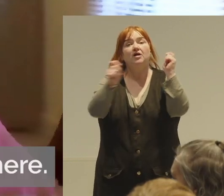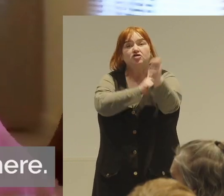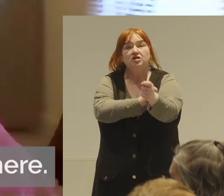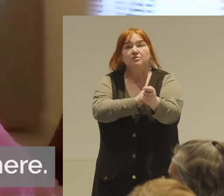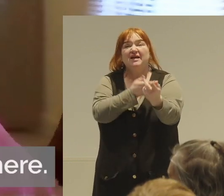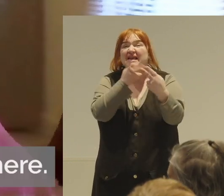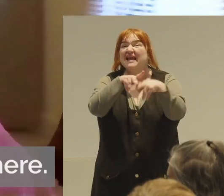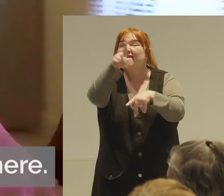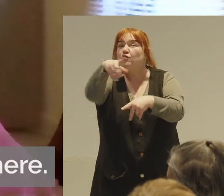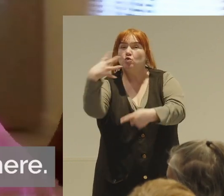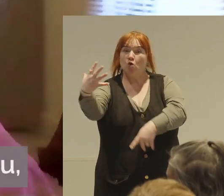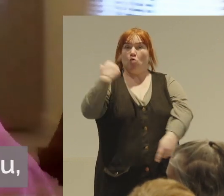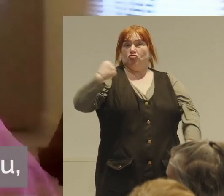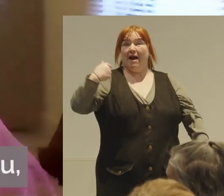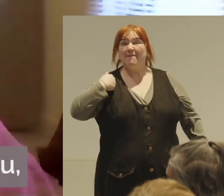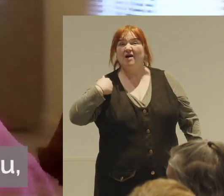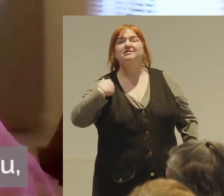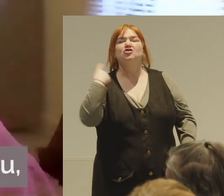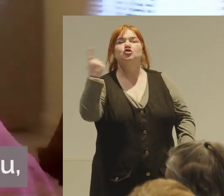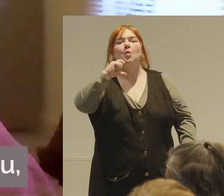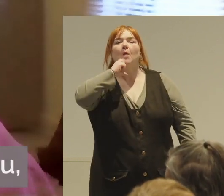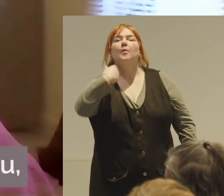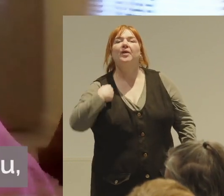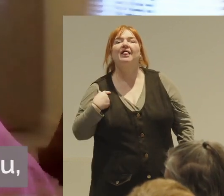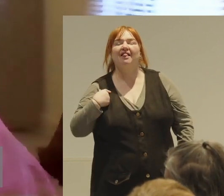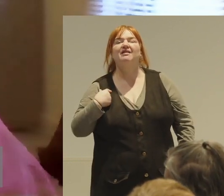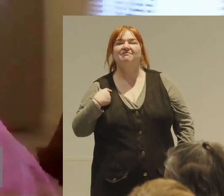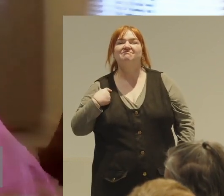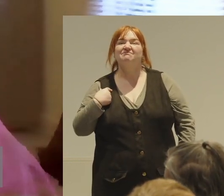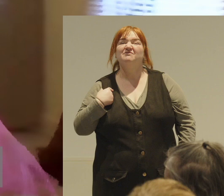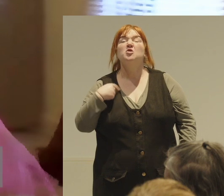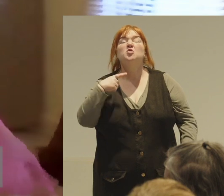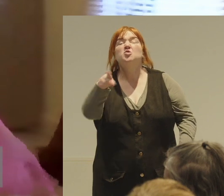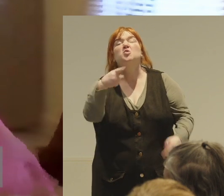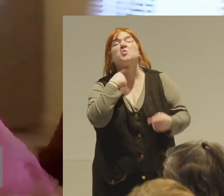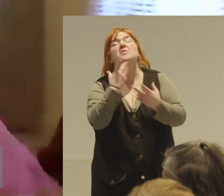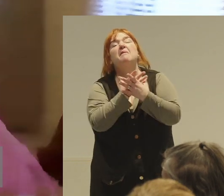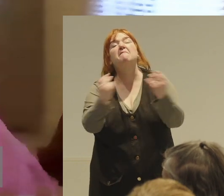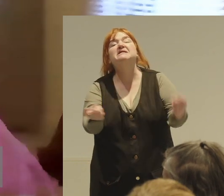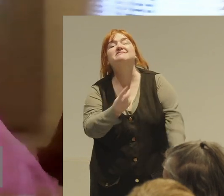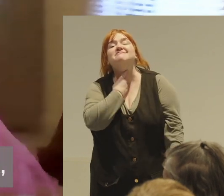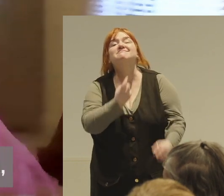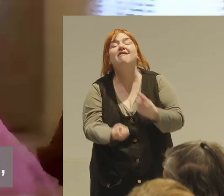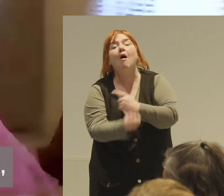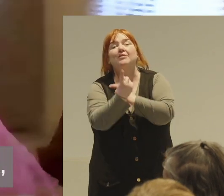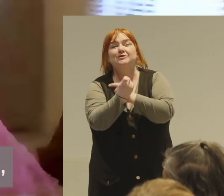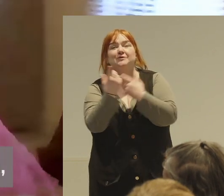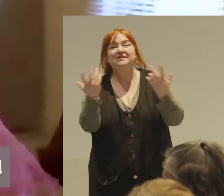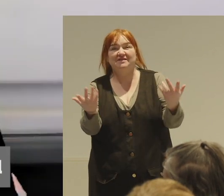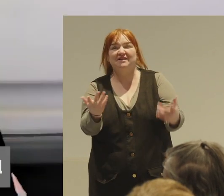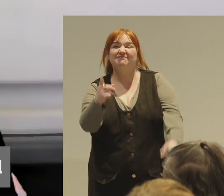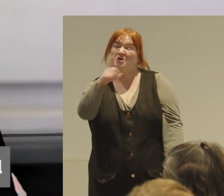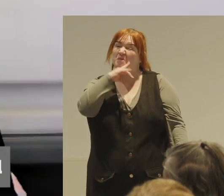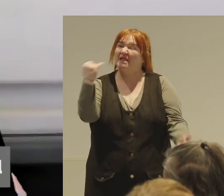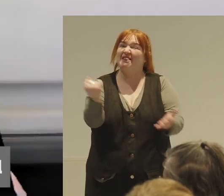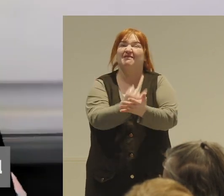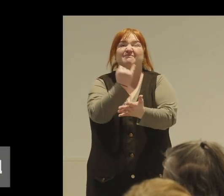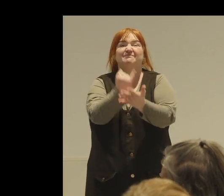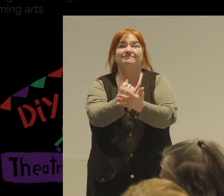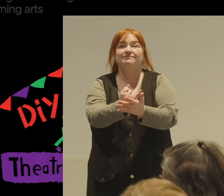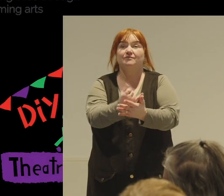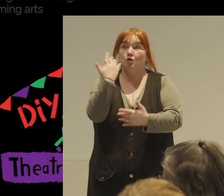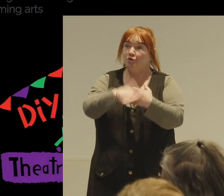someone else is going to get in there. They're going to do it before you, and you're going to miss out, and you're going to be like, Because you never know, do